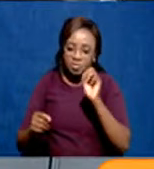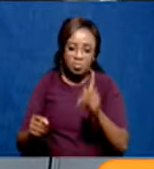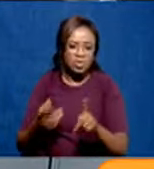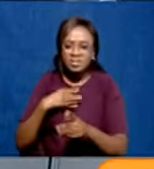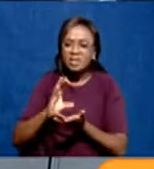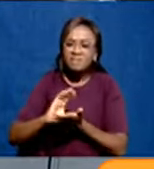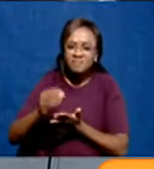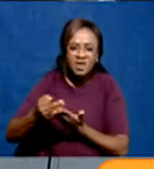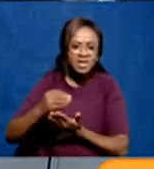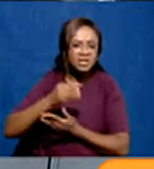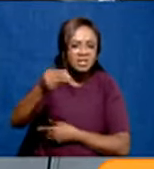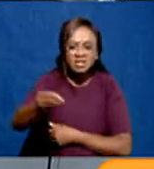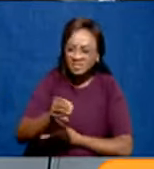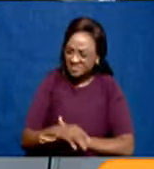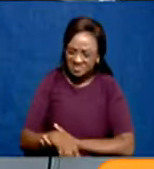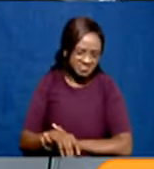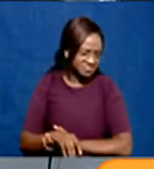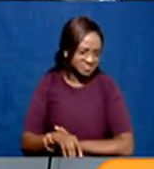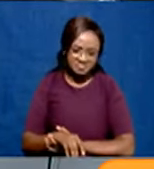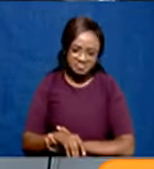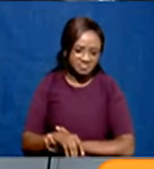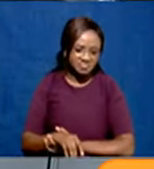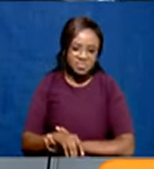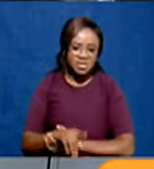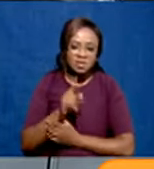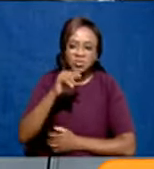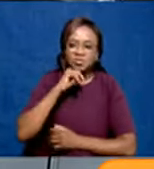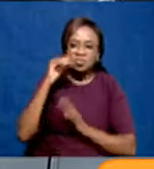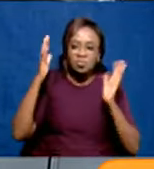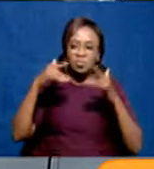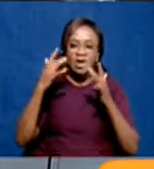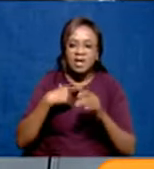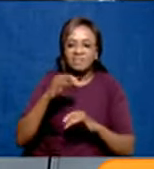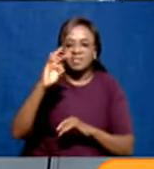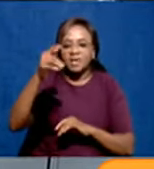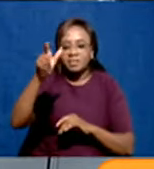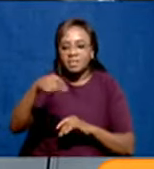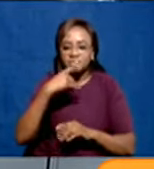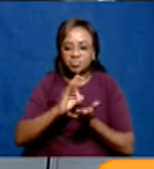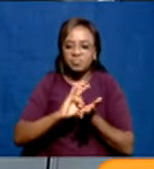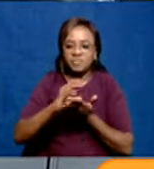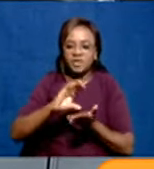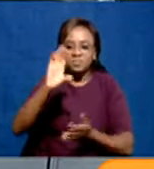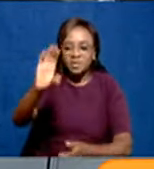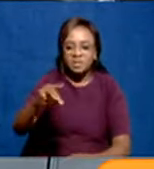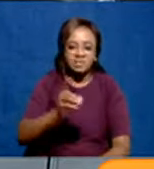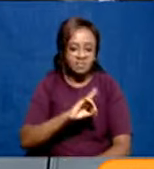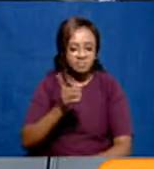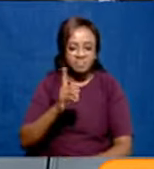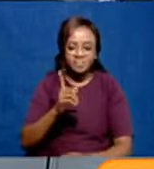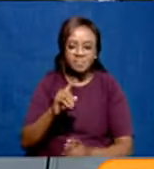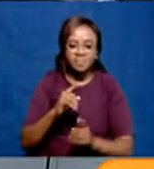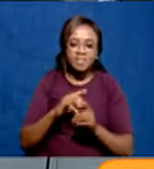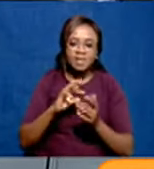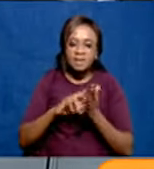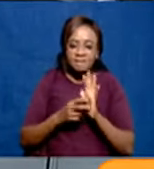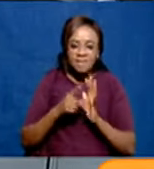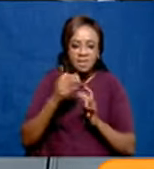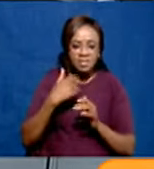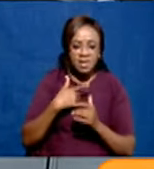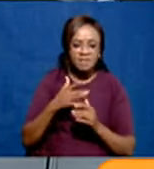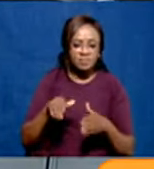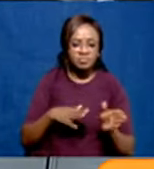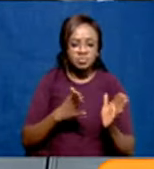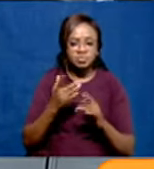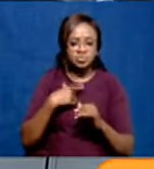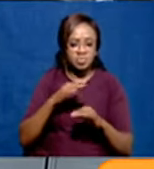handle funds. So there should be no concern, first of all, that a third party is going to be holding funds that are meant to be used for pay. If anything, they'll have an incentive to be more efficient because,